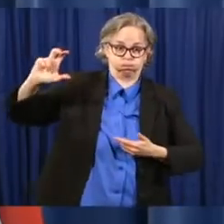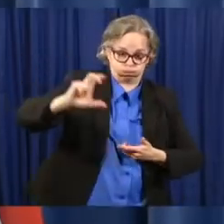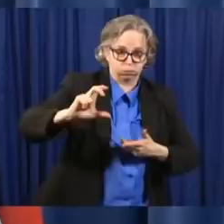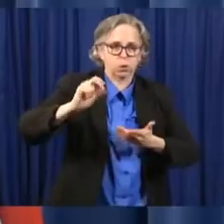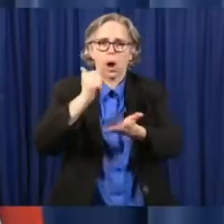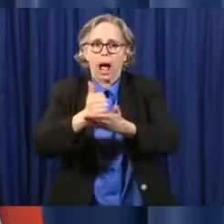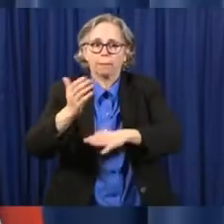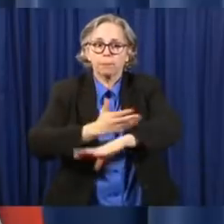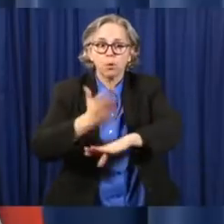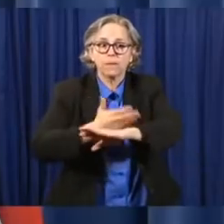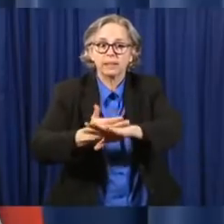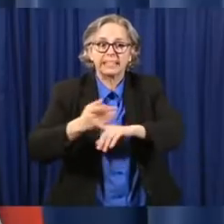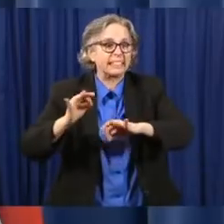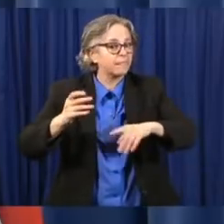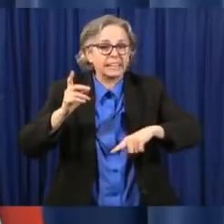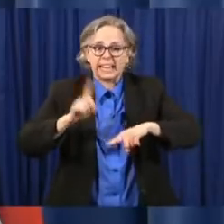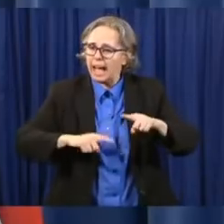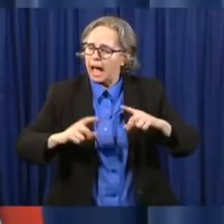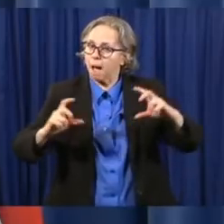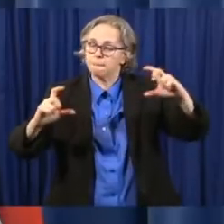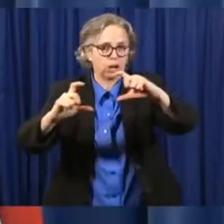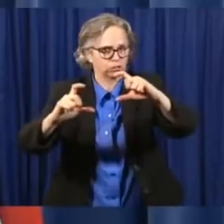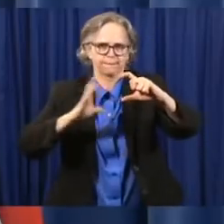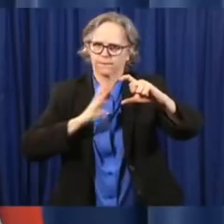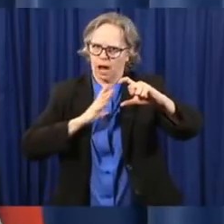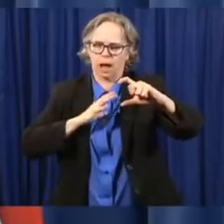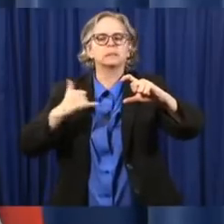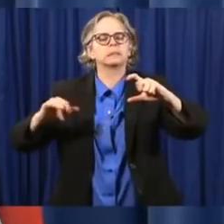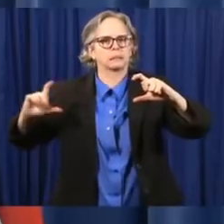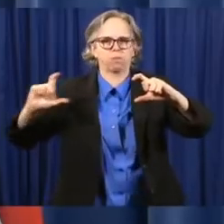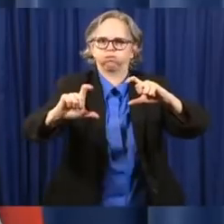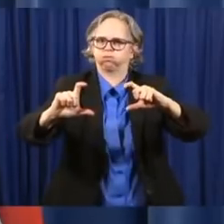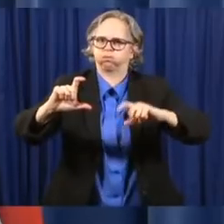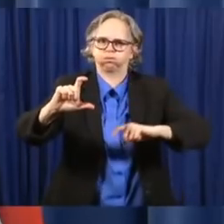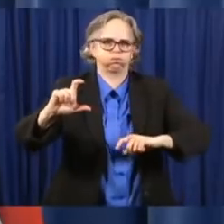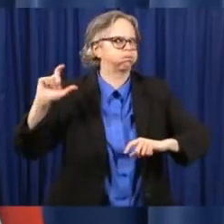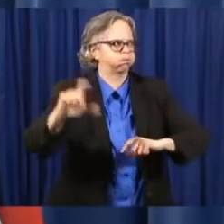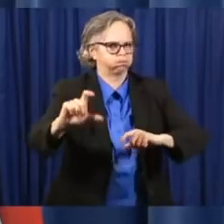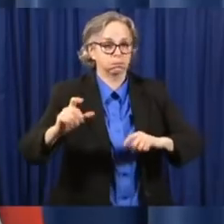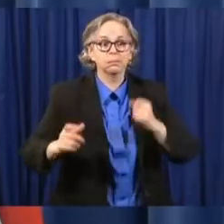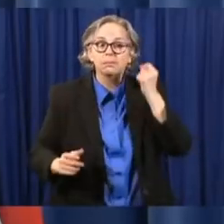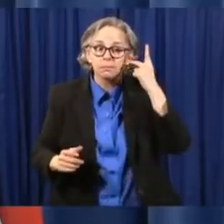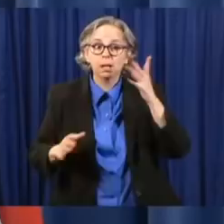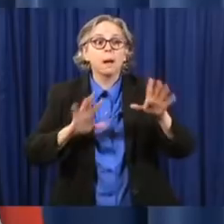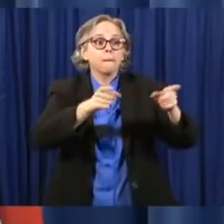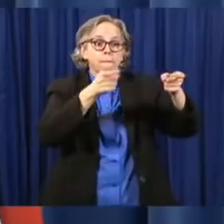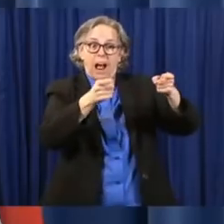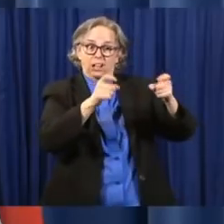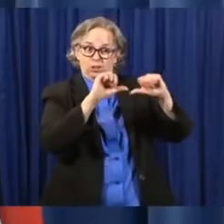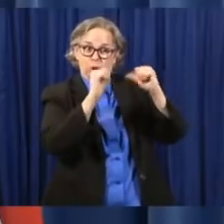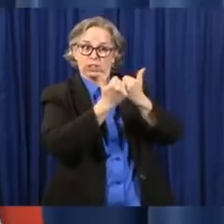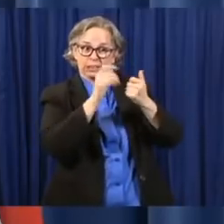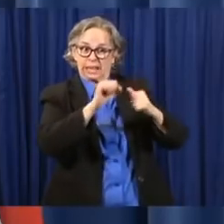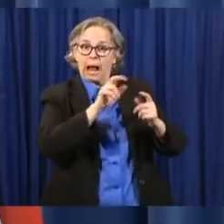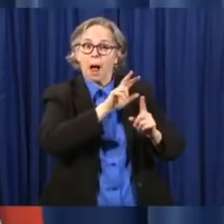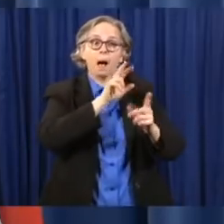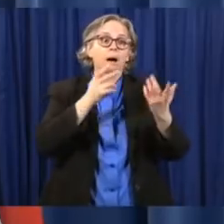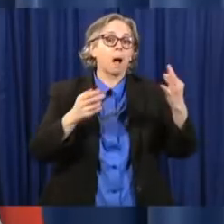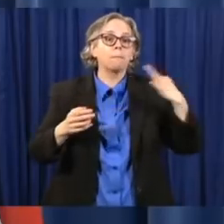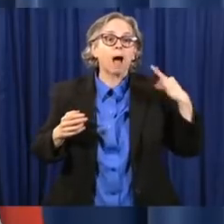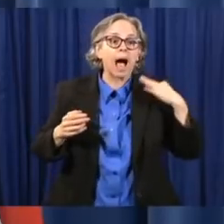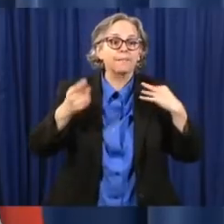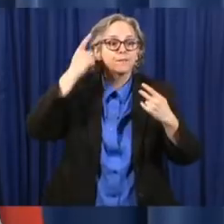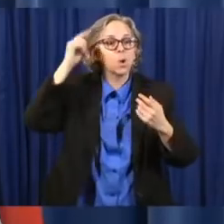match is not available. Fair managers have until May 30th to apply via the Ohio Department